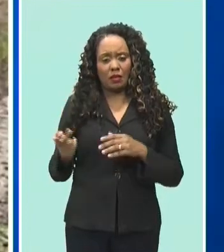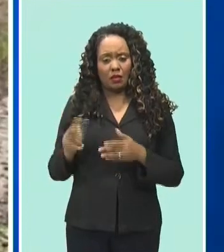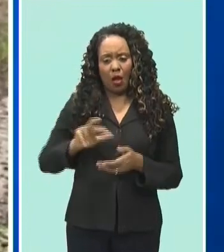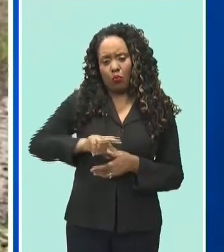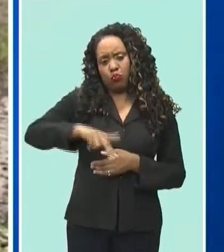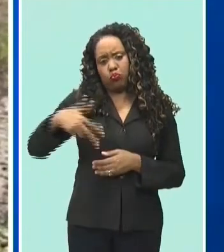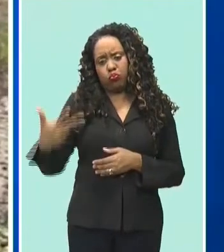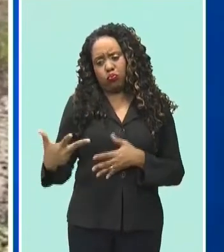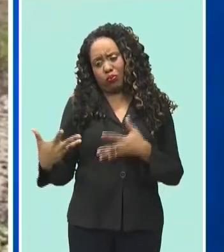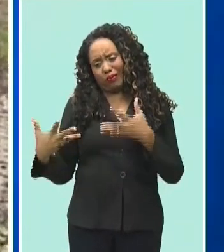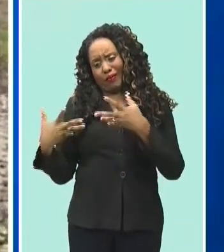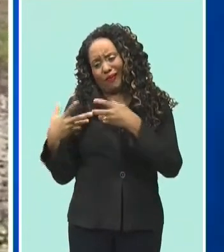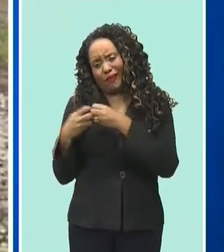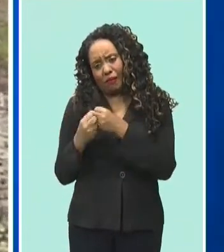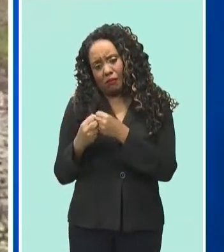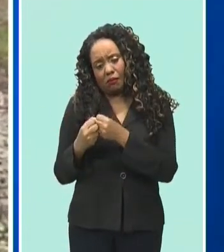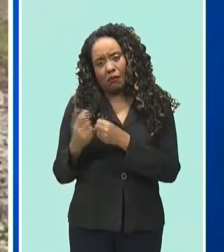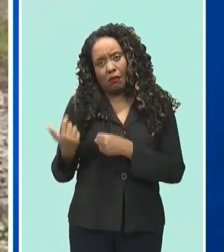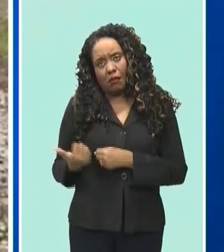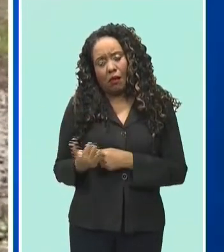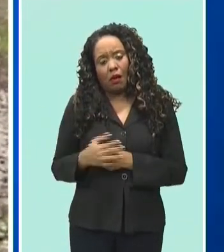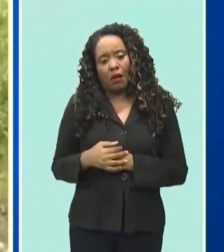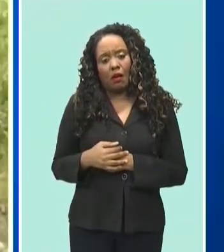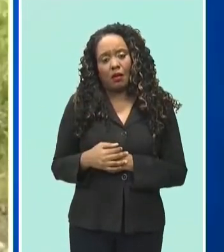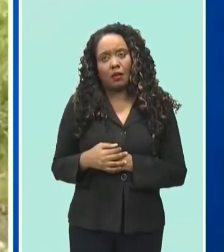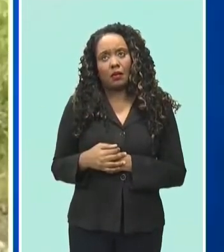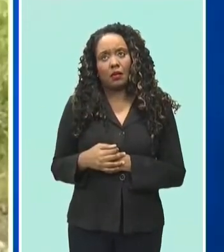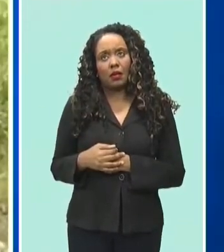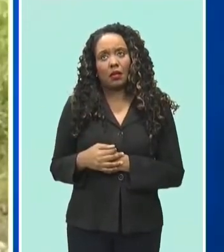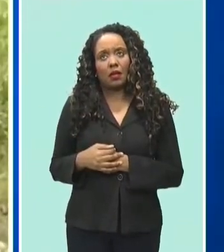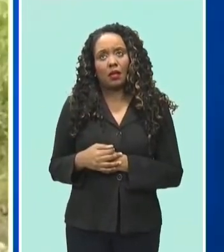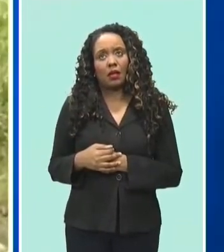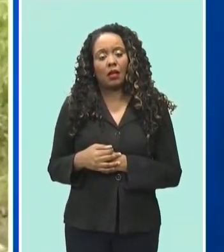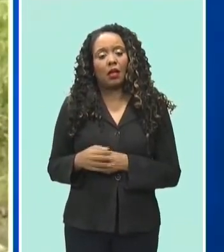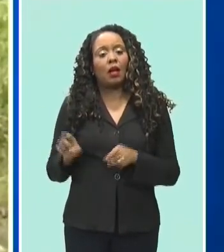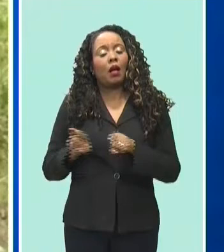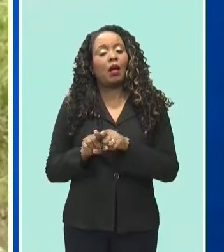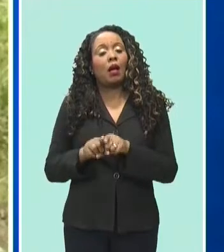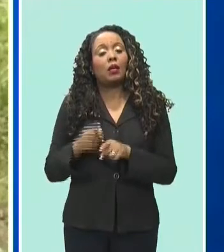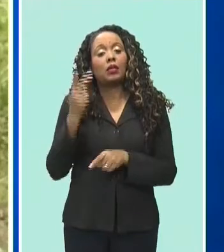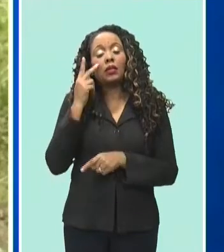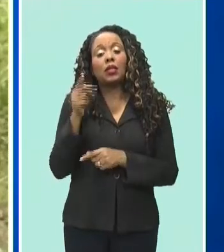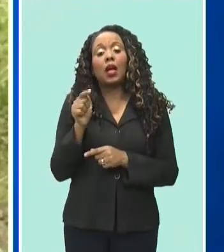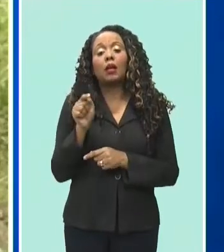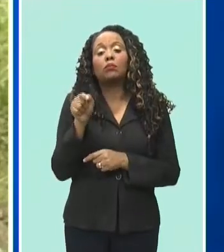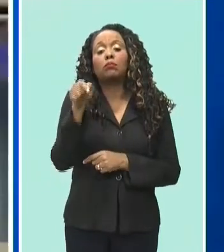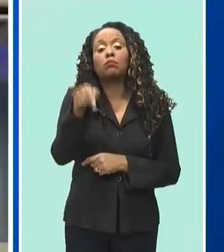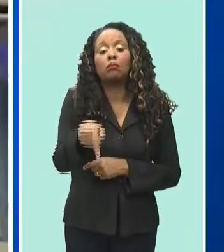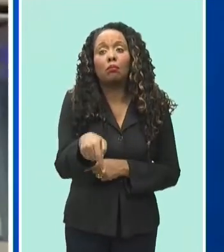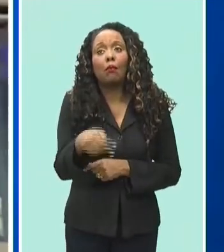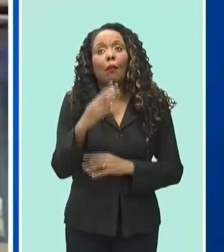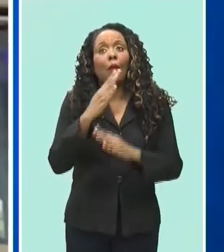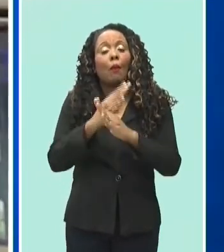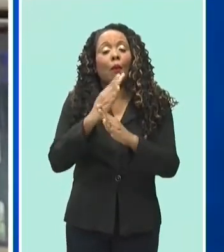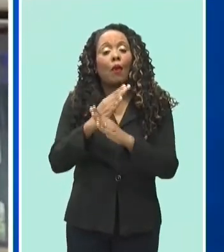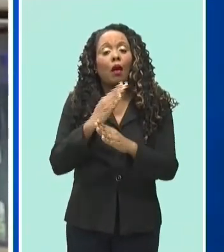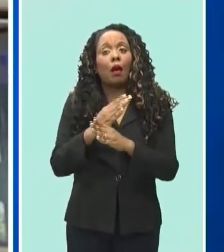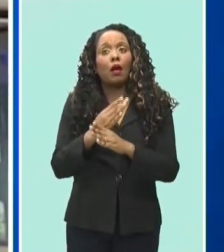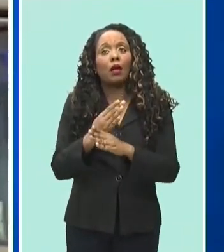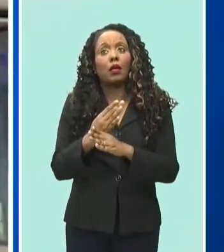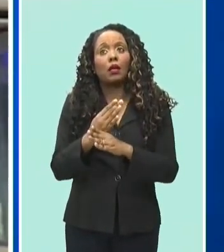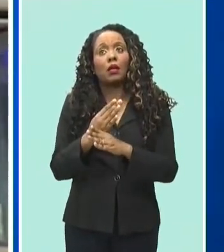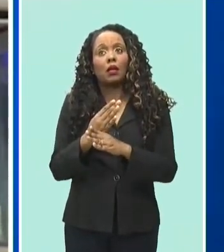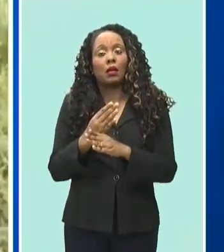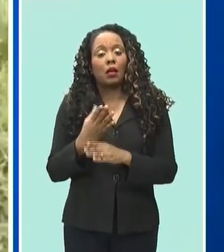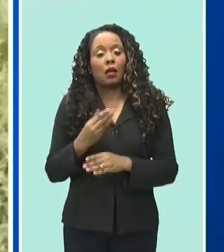when traveling to Orange Walk. Several yards away was an Albion passenger bus parked on the shoulder of the highway and a green